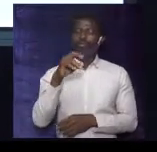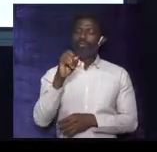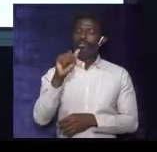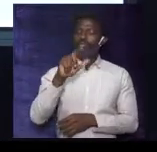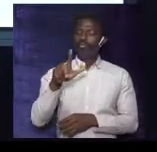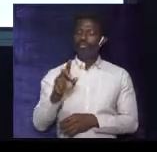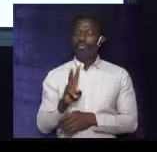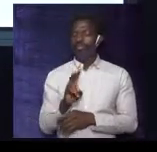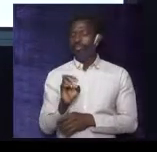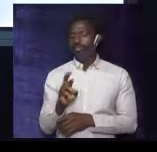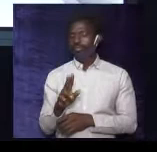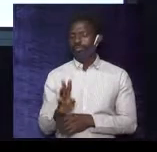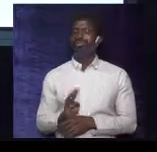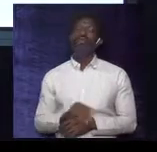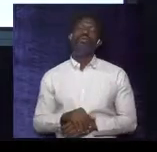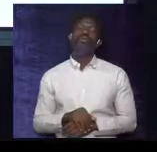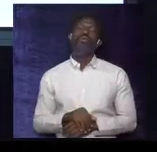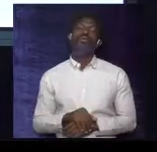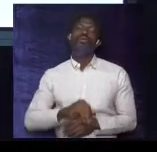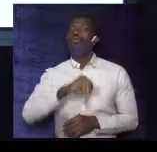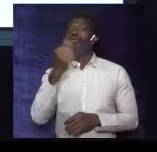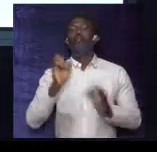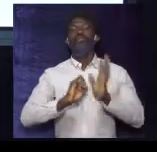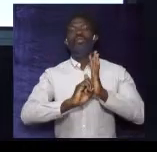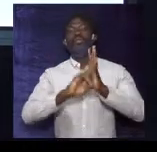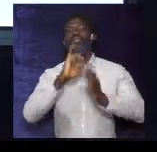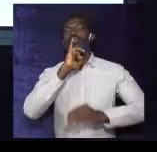in for is another phrasal verb.